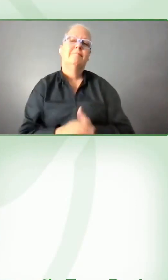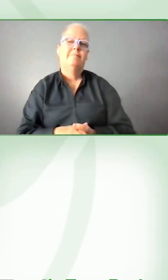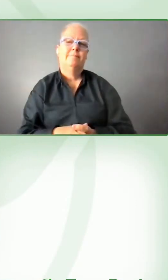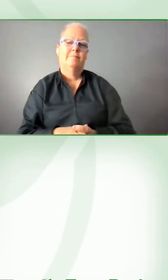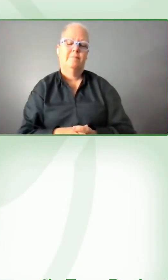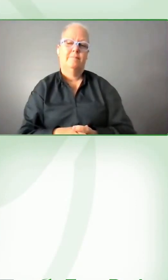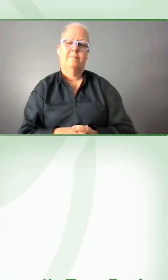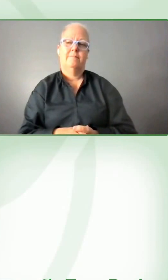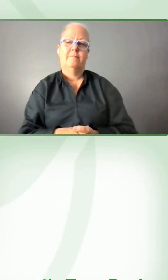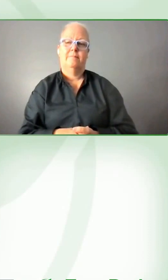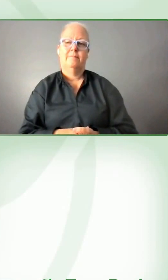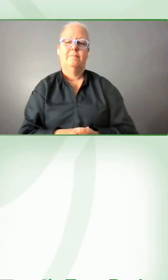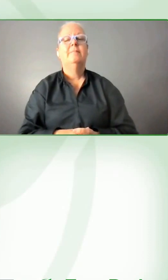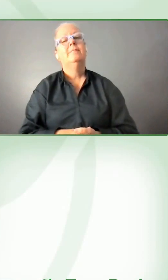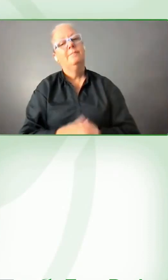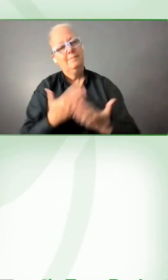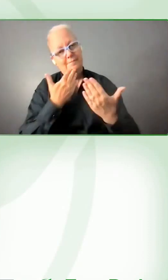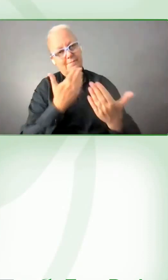Thank you, Monica.